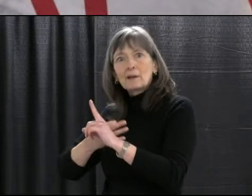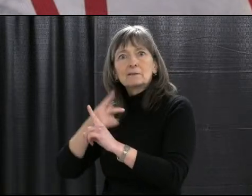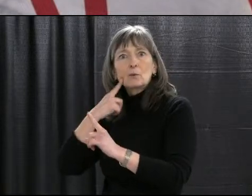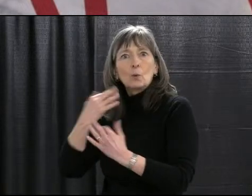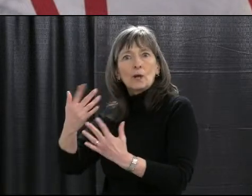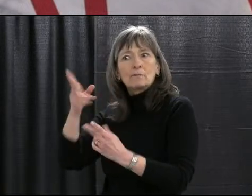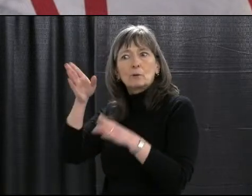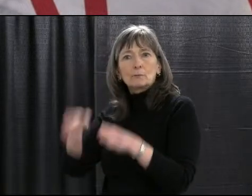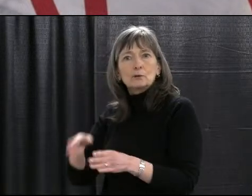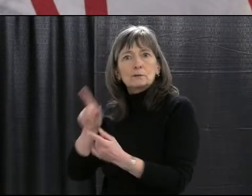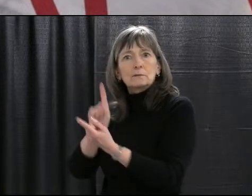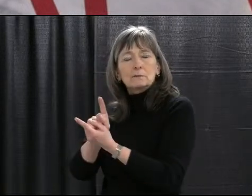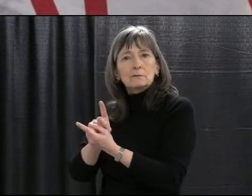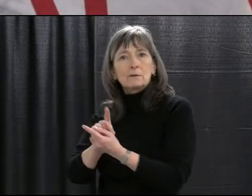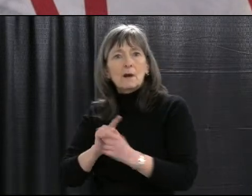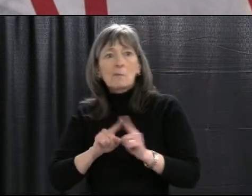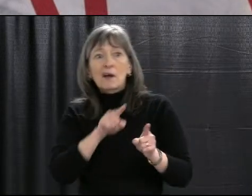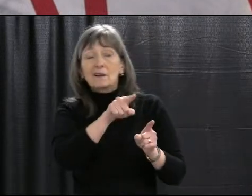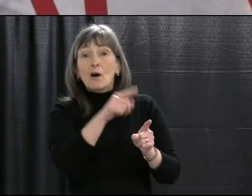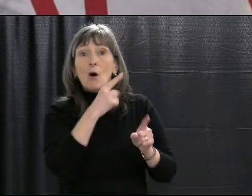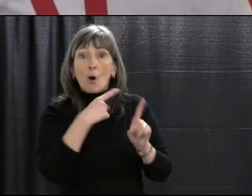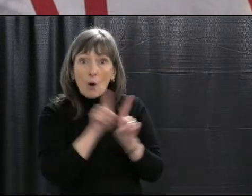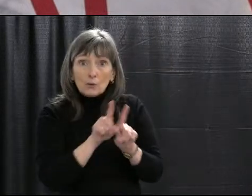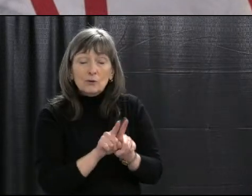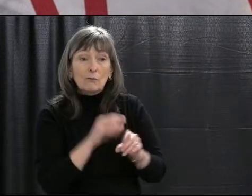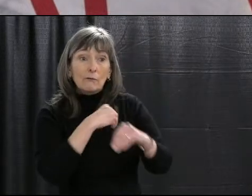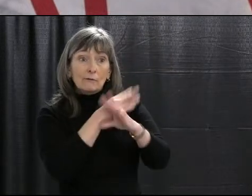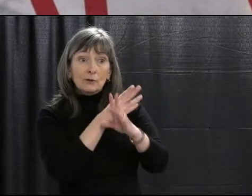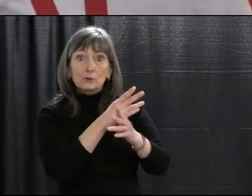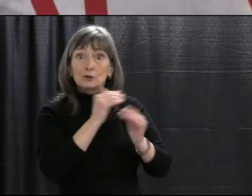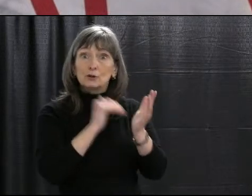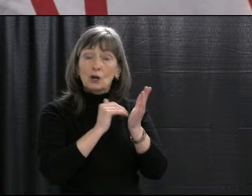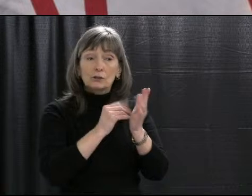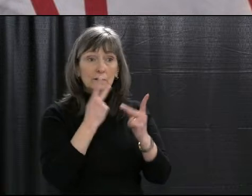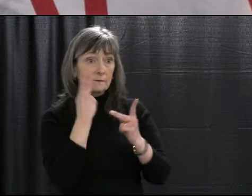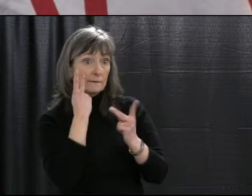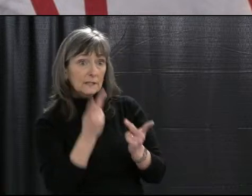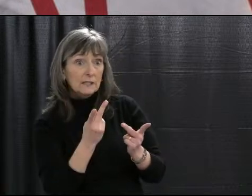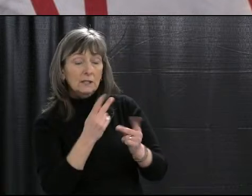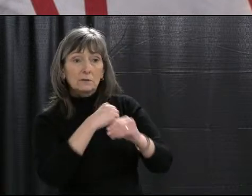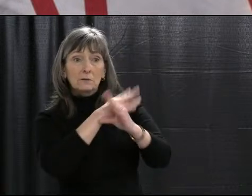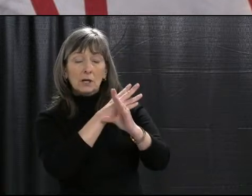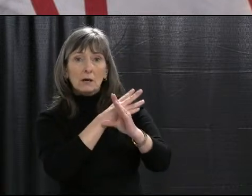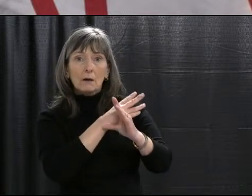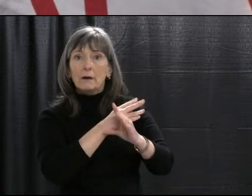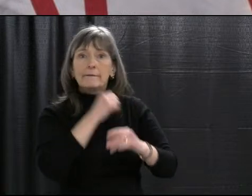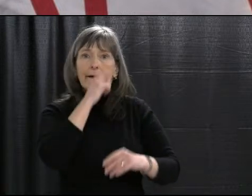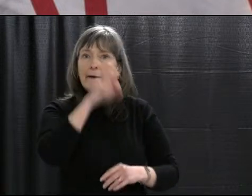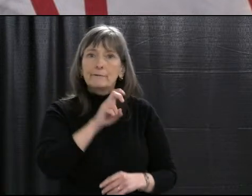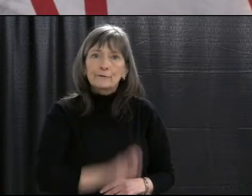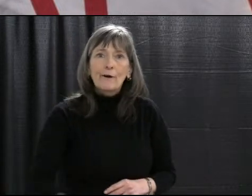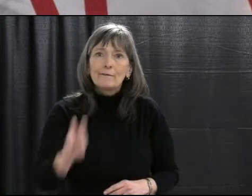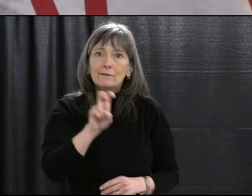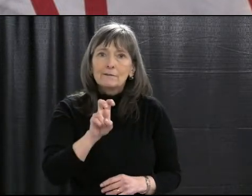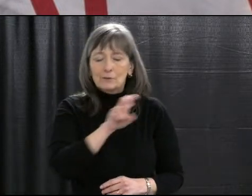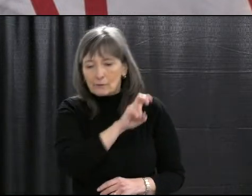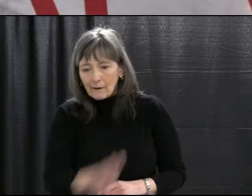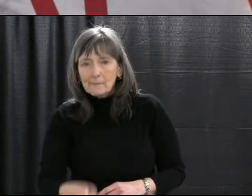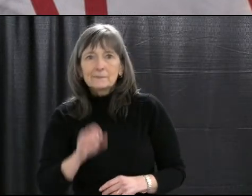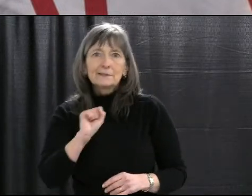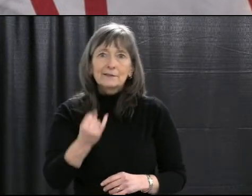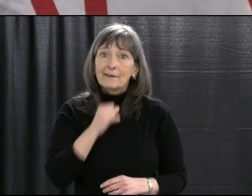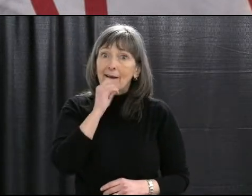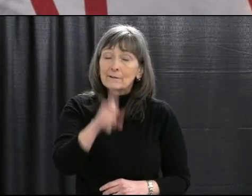for difficult and unnecessary travel. This is a significant improvement. Additionally, a few weeks